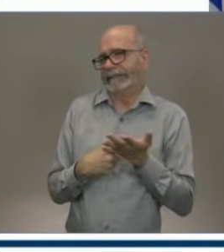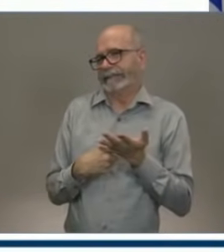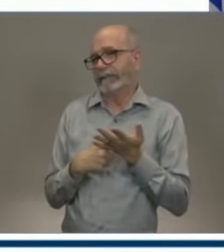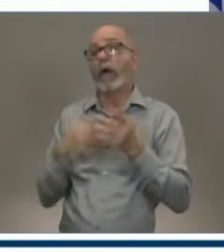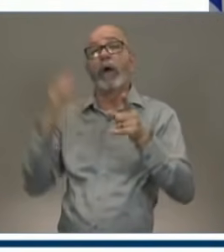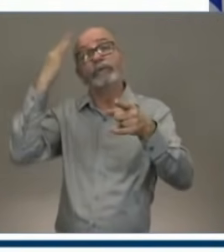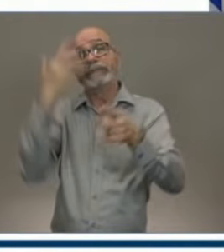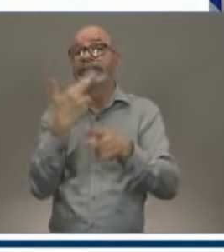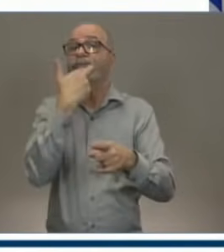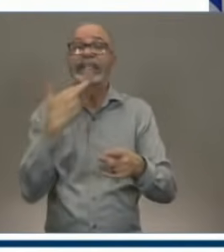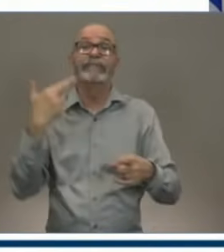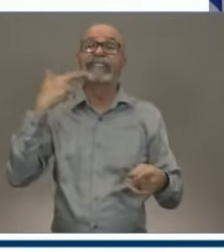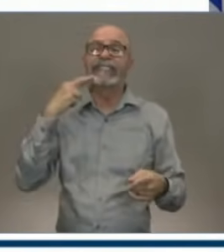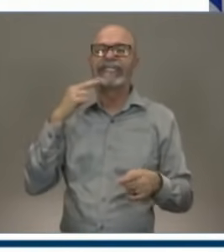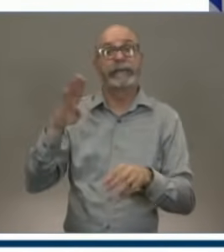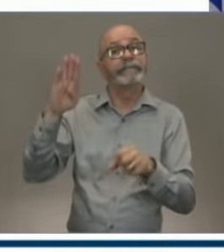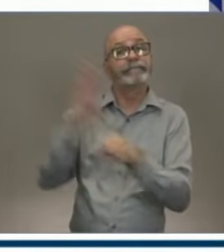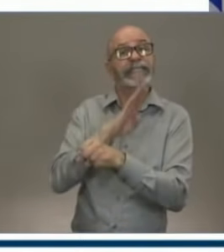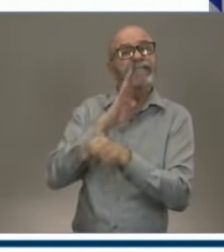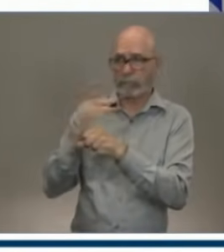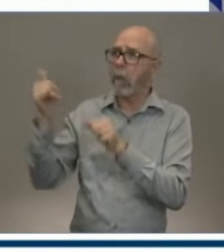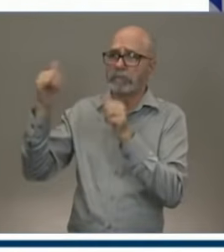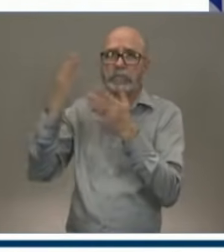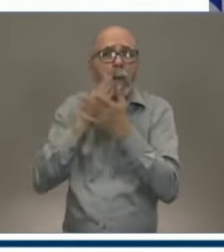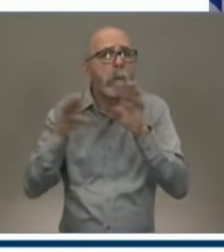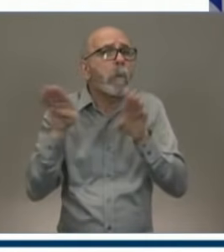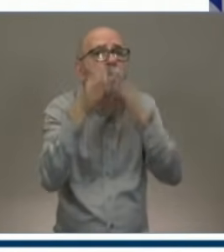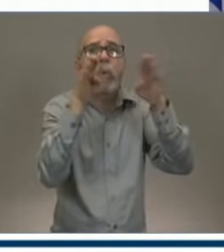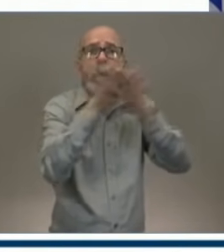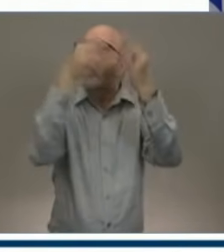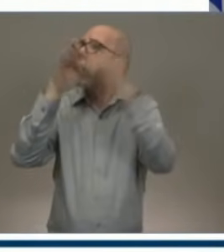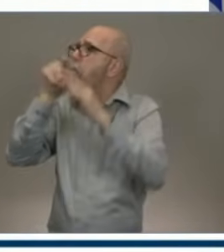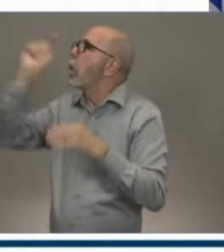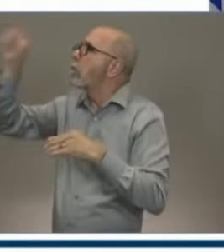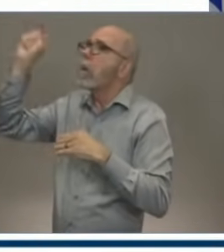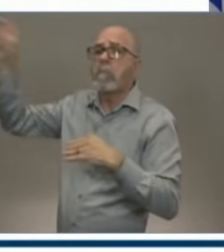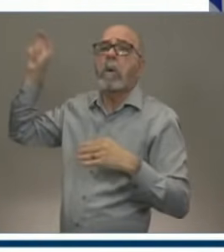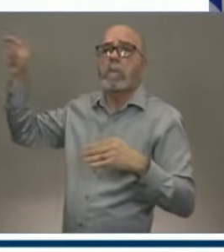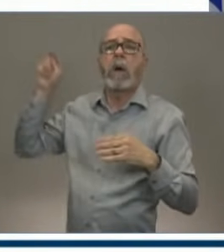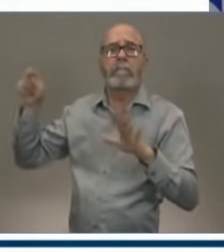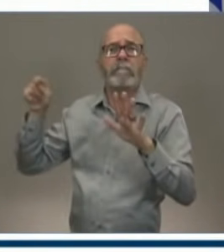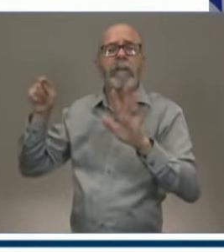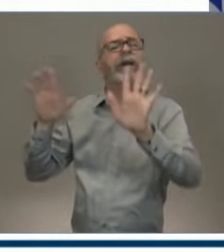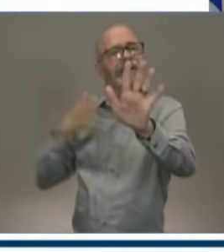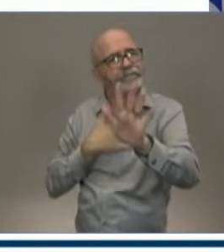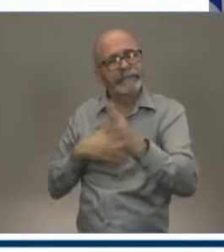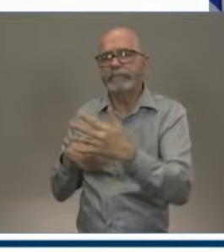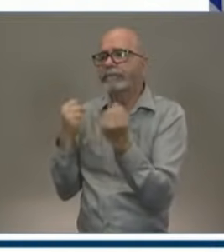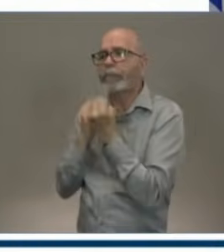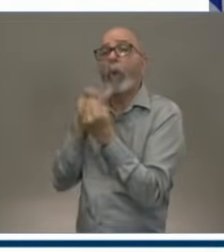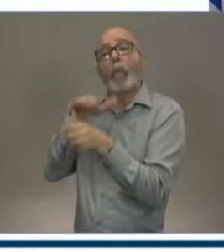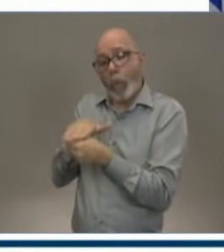are opened now, and that is a good thing. So I ask all of you to support local. But